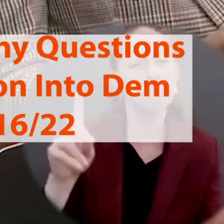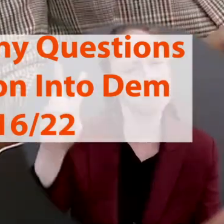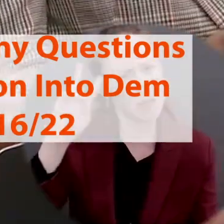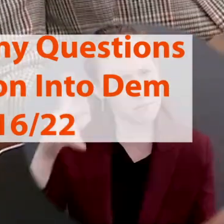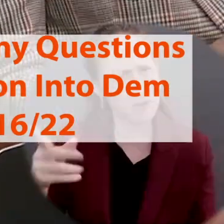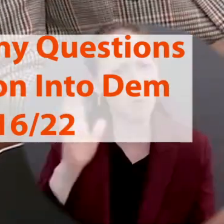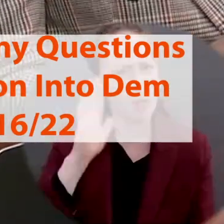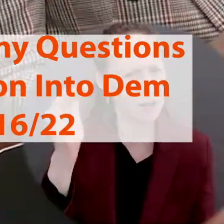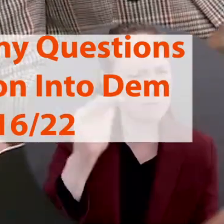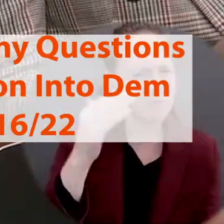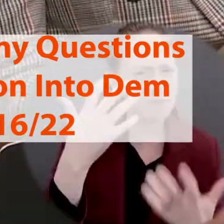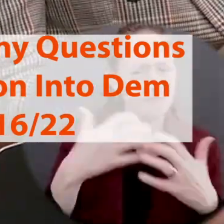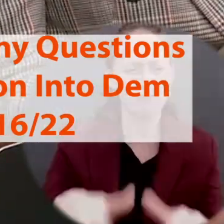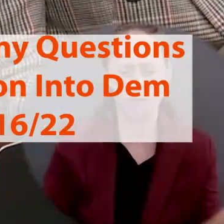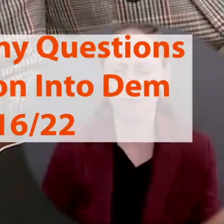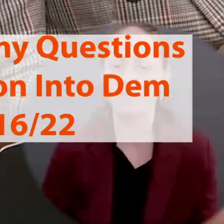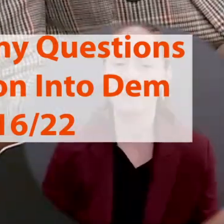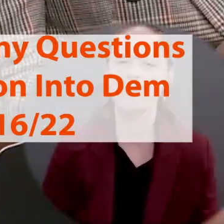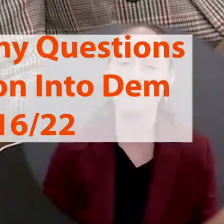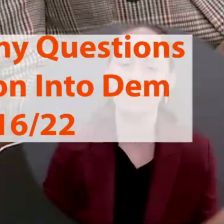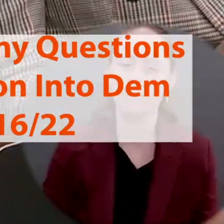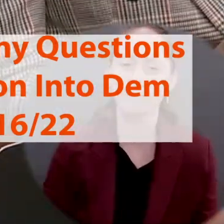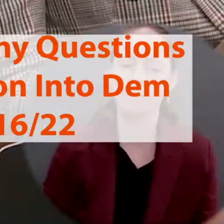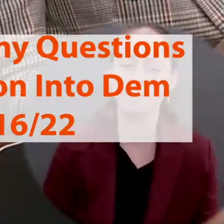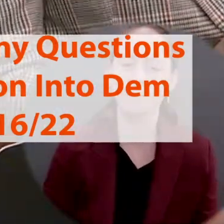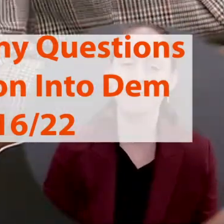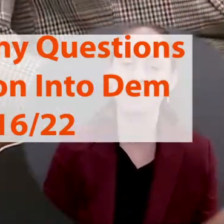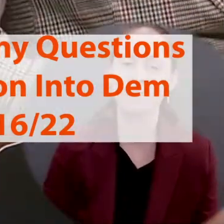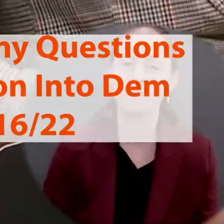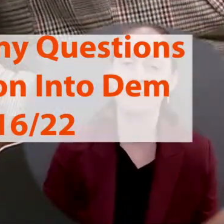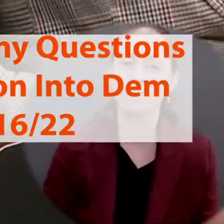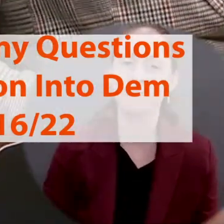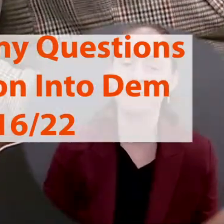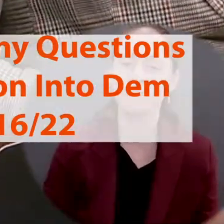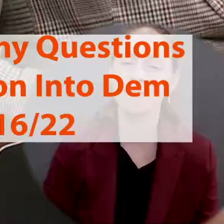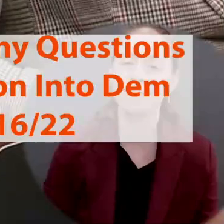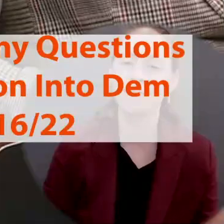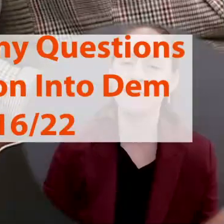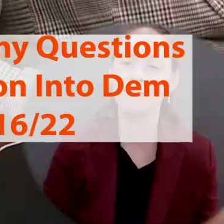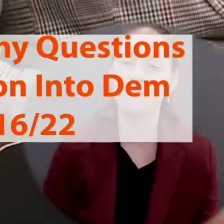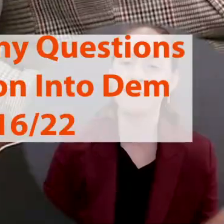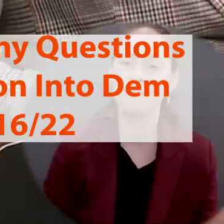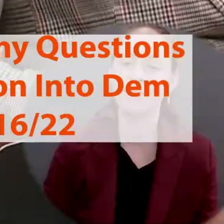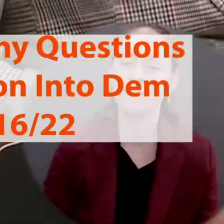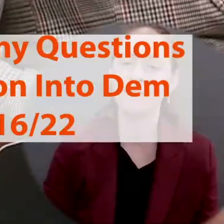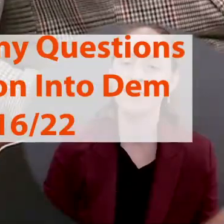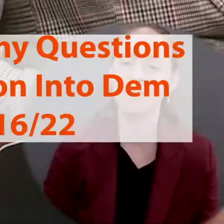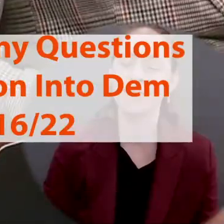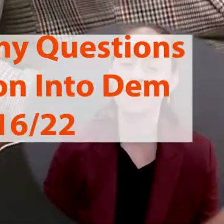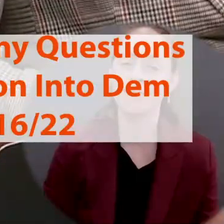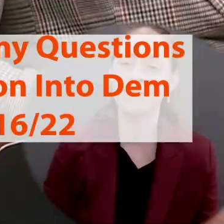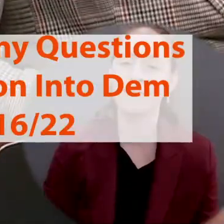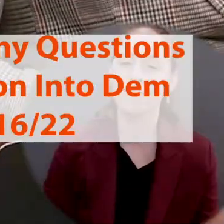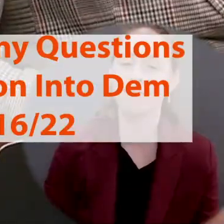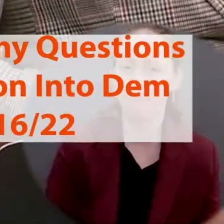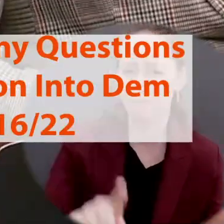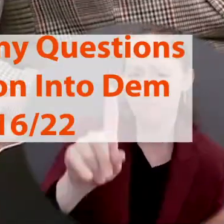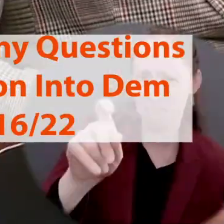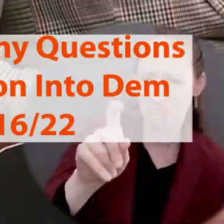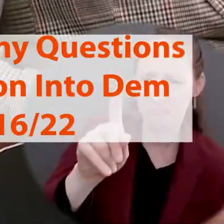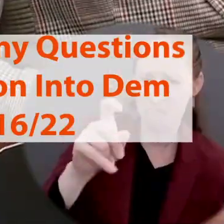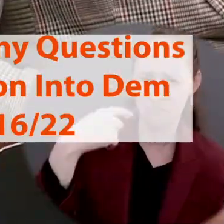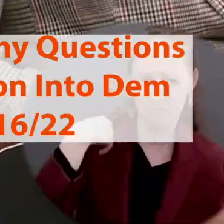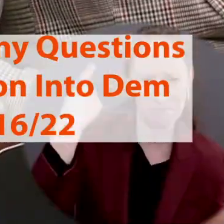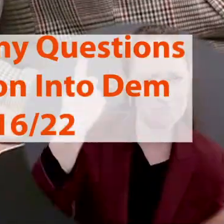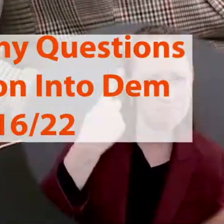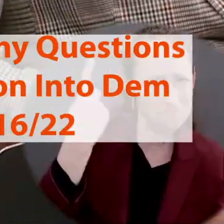Durham says there was an outside company with ties to the Clinton camp monitoring server data info on the executive office of the president through the Obama administration, possibly